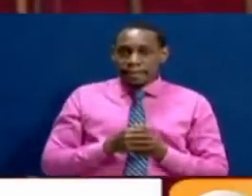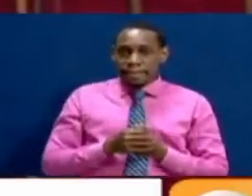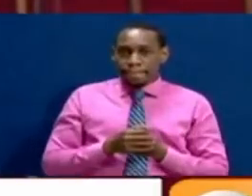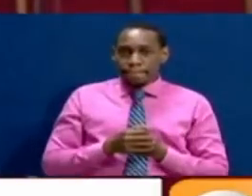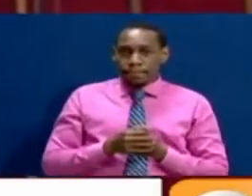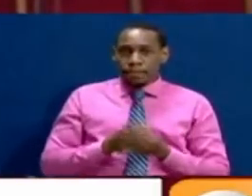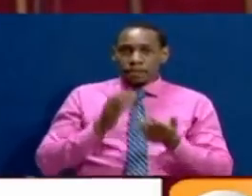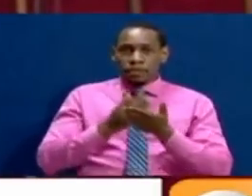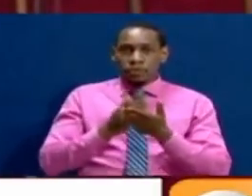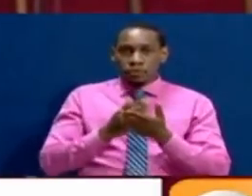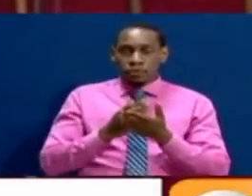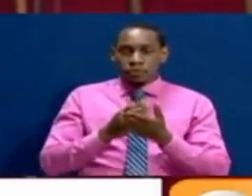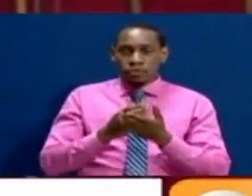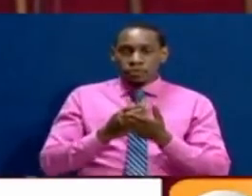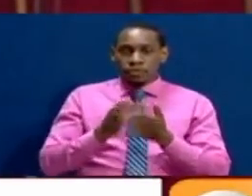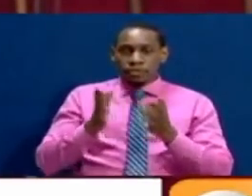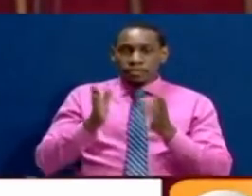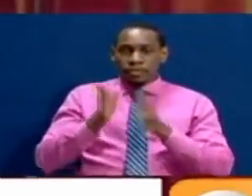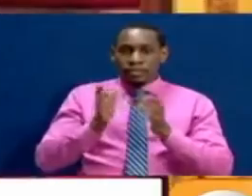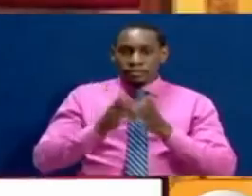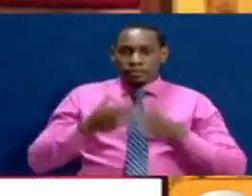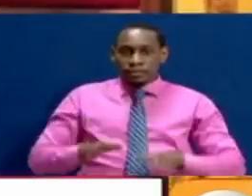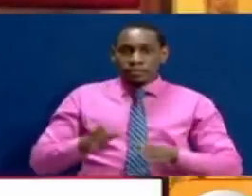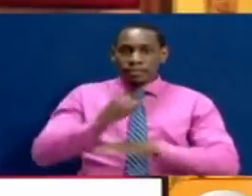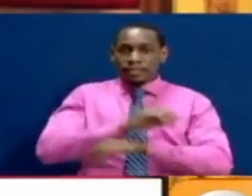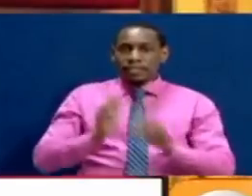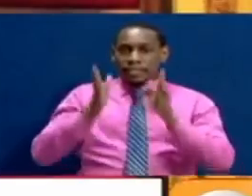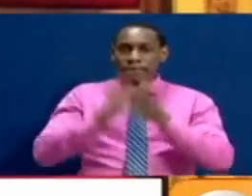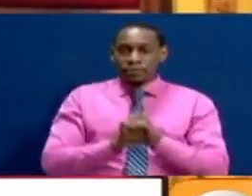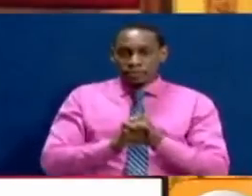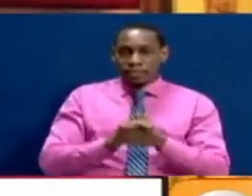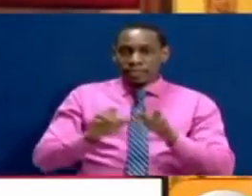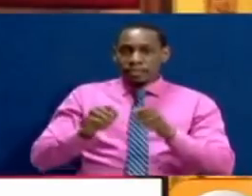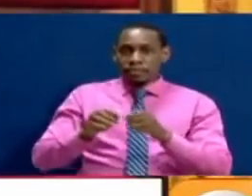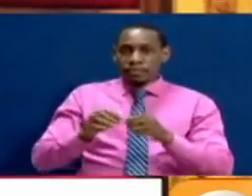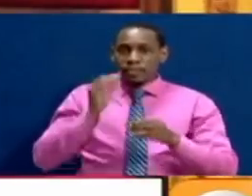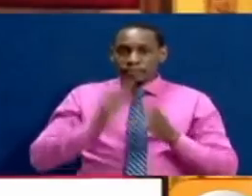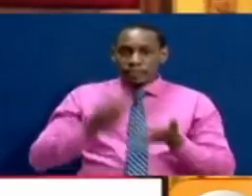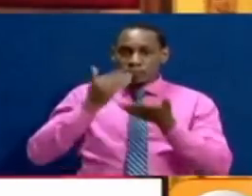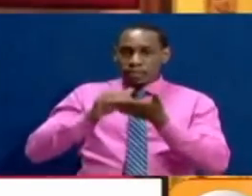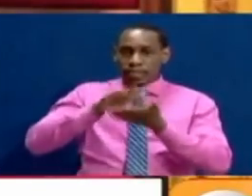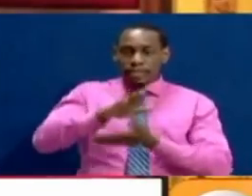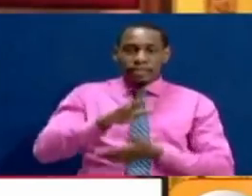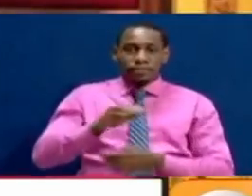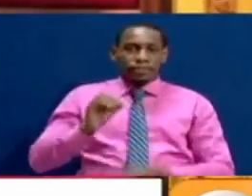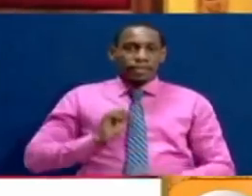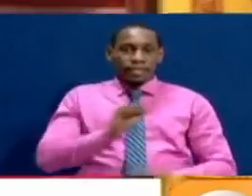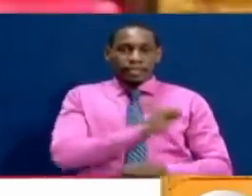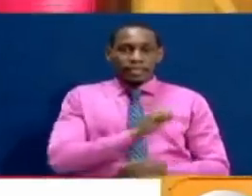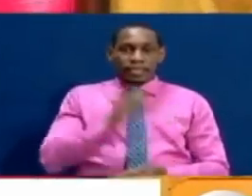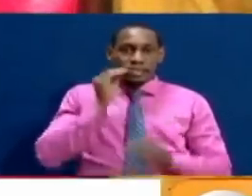a Christmas gift for Nairobi people, Mr. Speaker, sir. Tonight, the Speaker is drafting a letter to Senate Speaker Ken